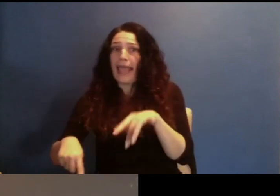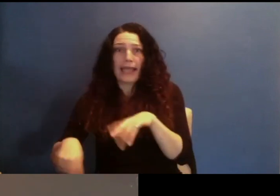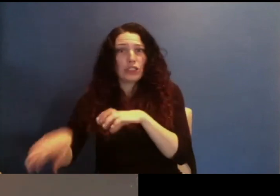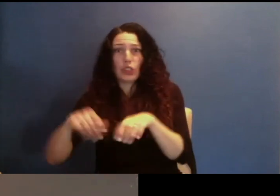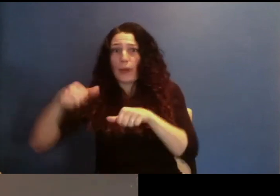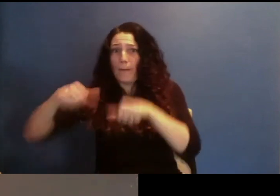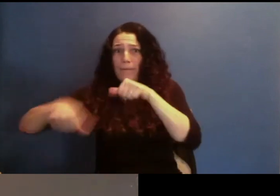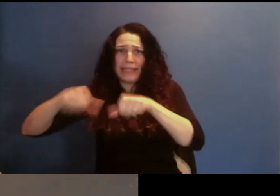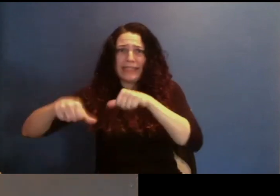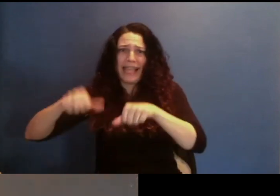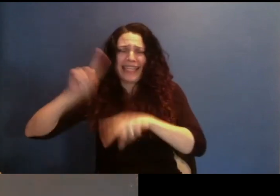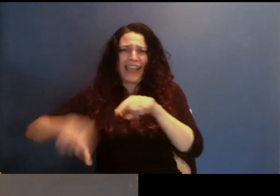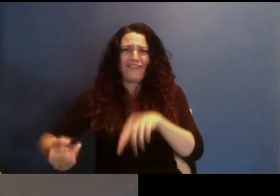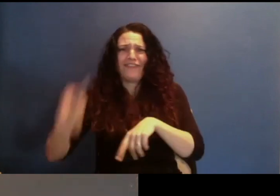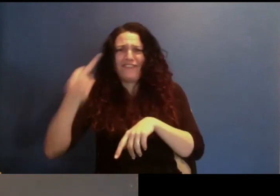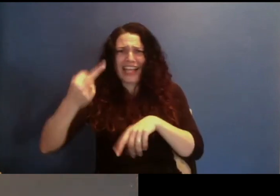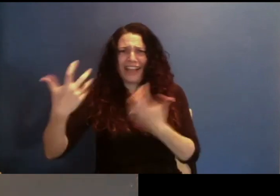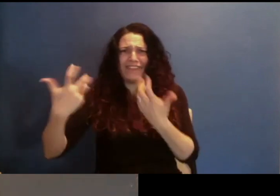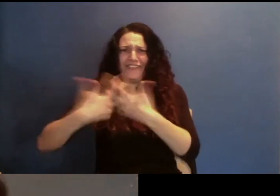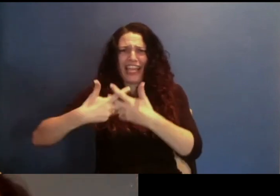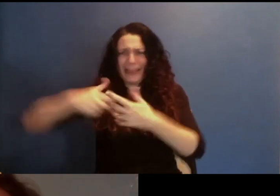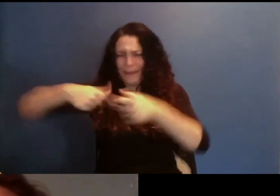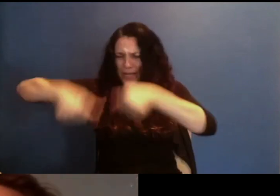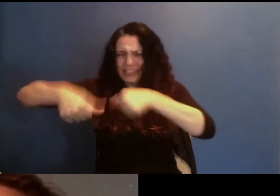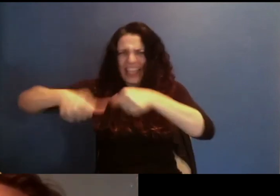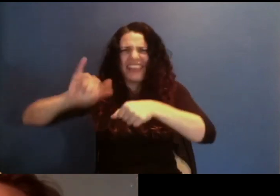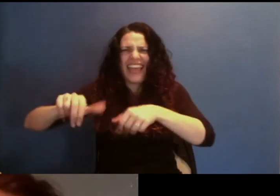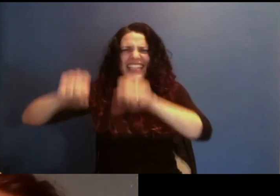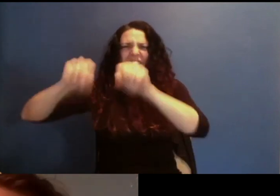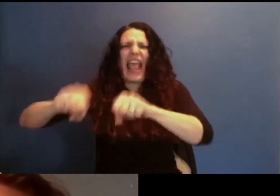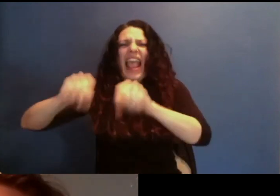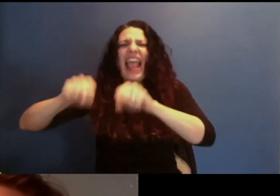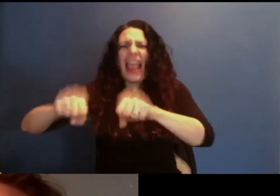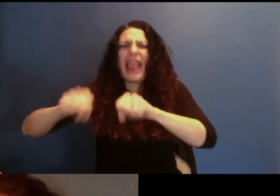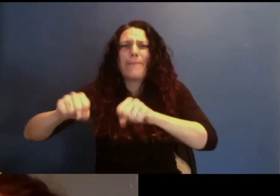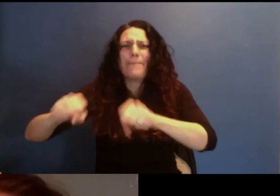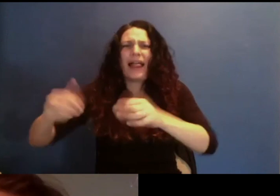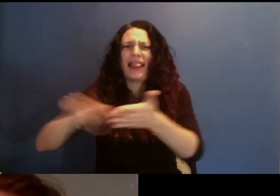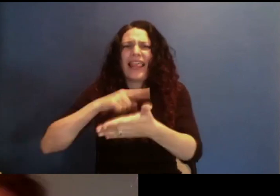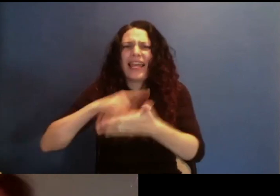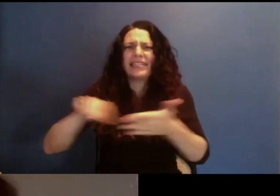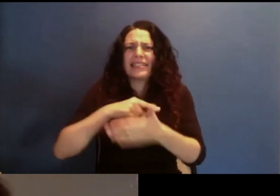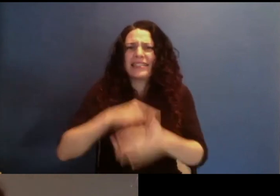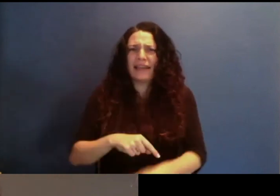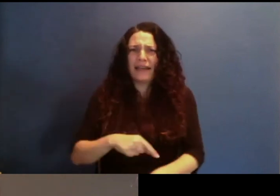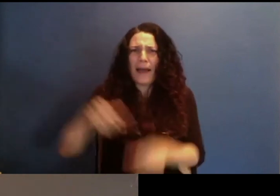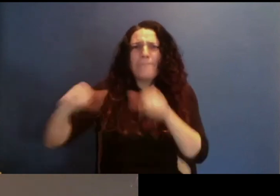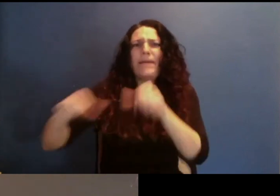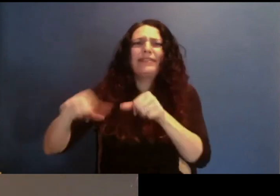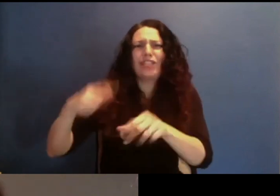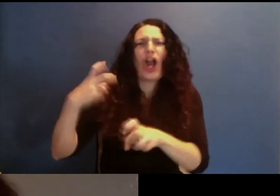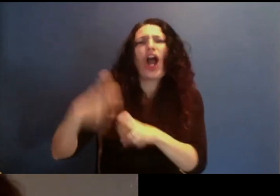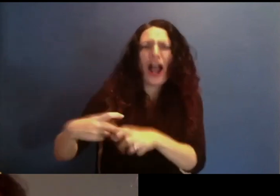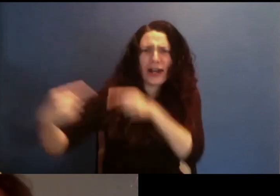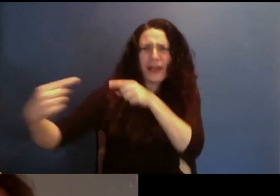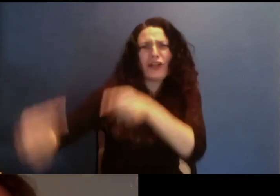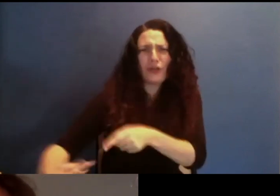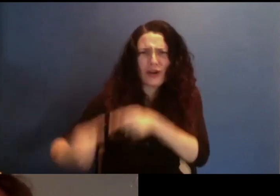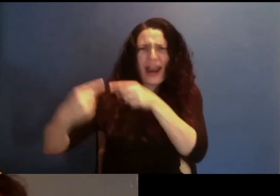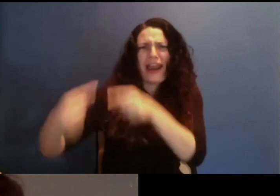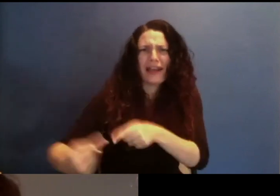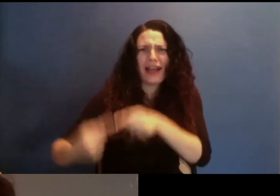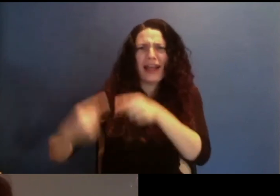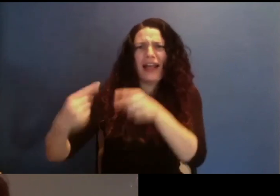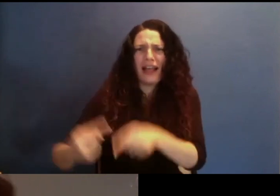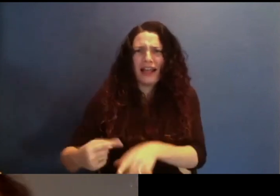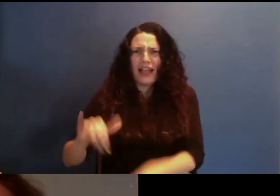in. No one talks about puzzles and how ableist they are, but they are. So whenever people do their puzzles to keep their brain